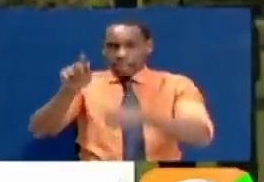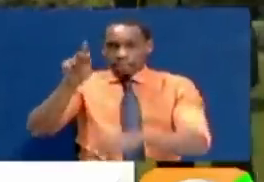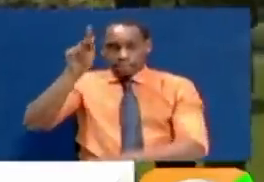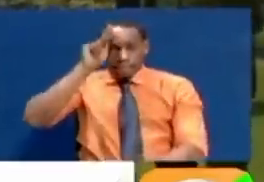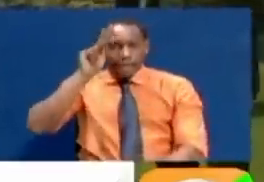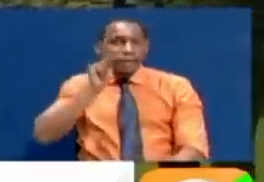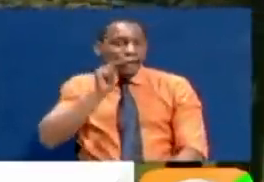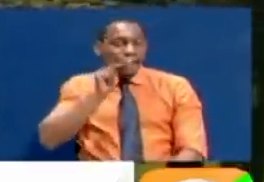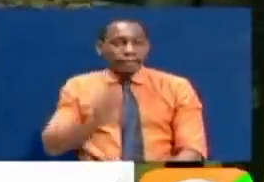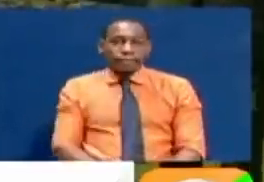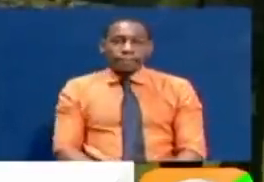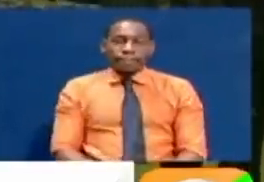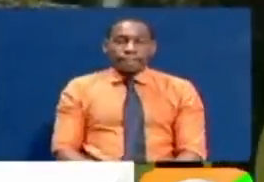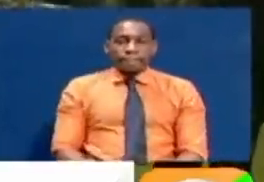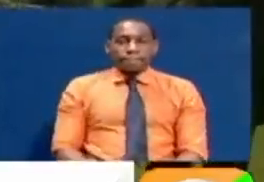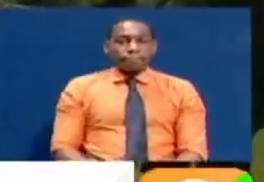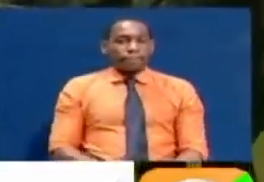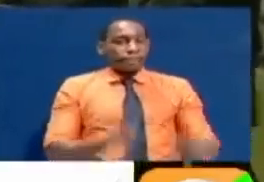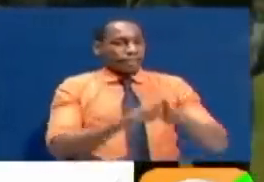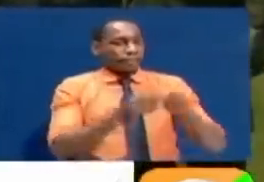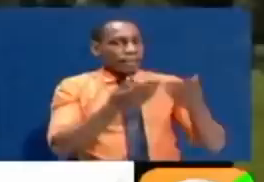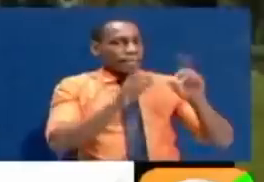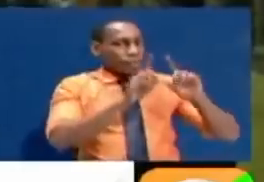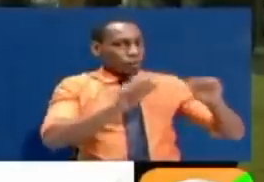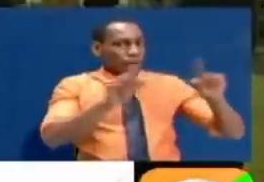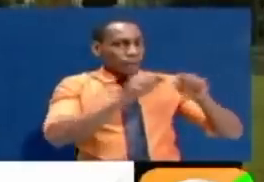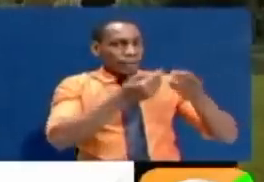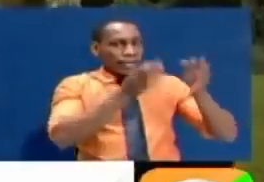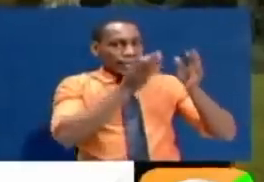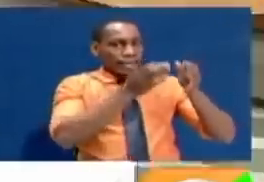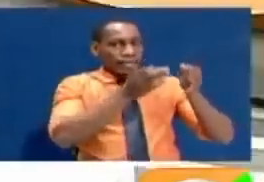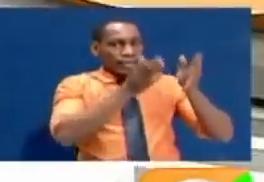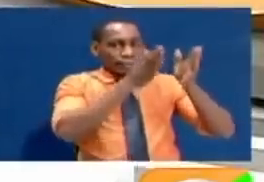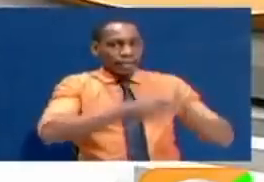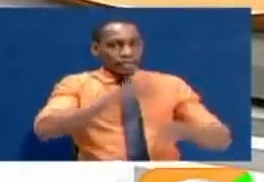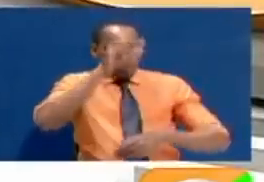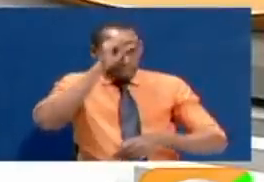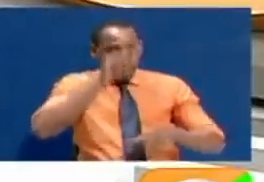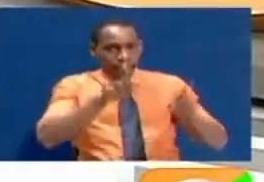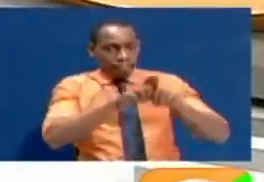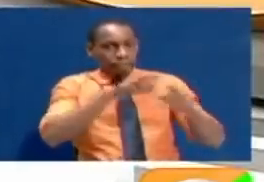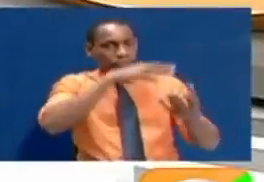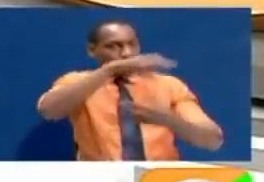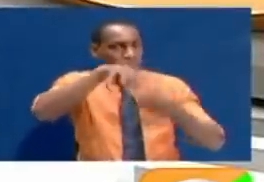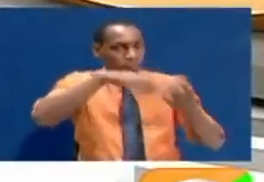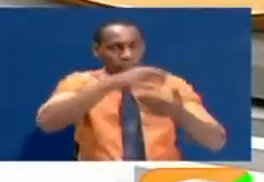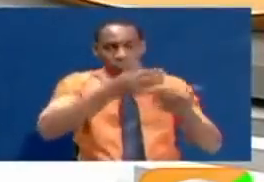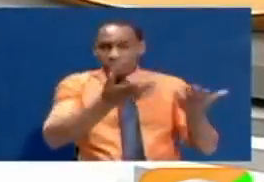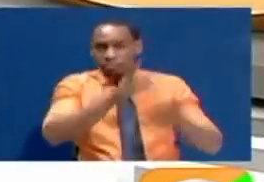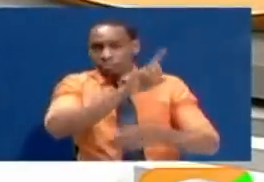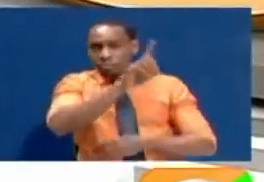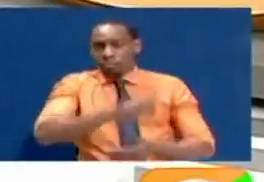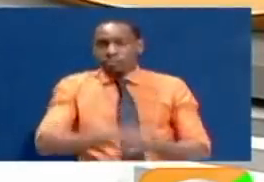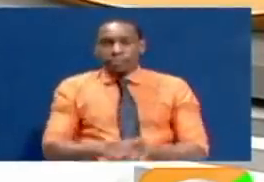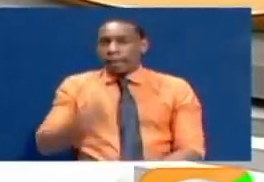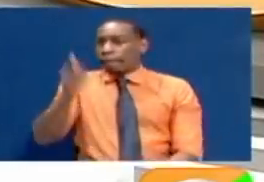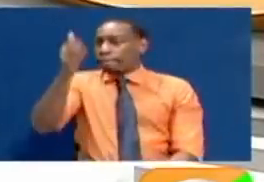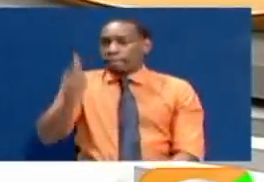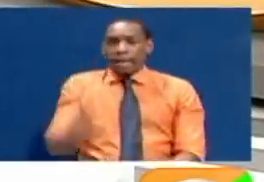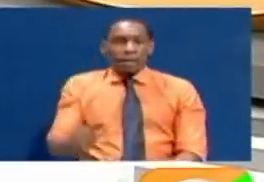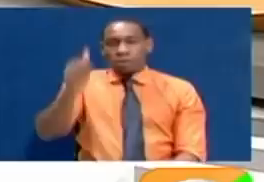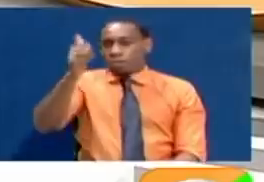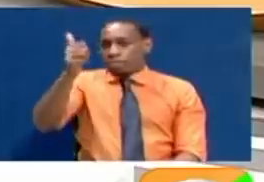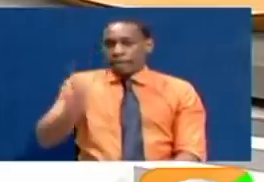in Karen. And have you gotten any word from anyone in government on that mix-up at all? Not yet for